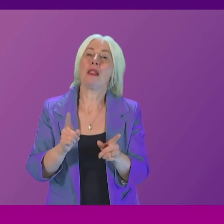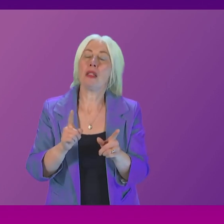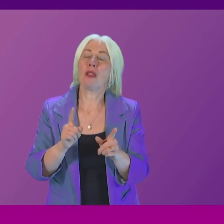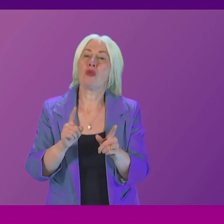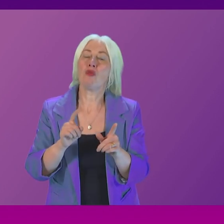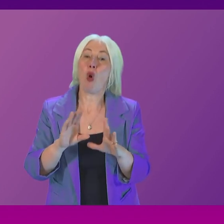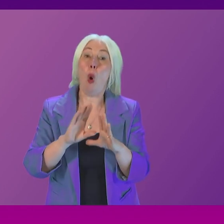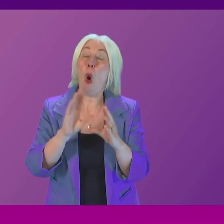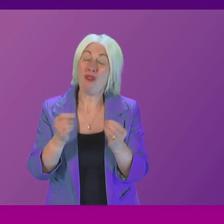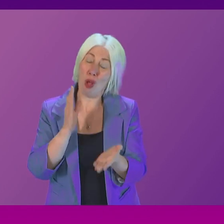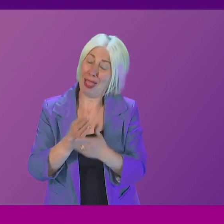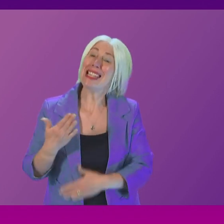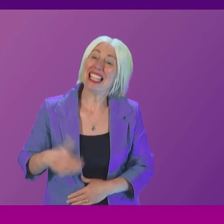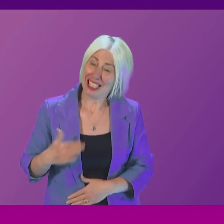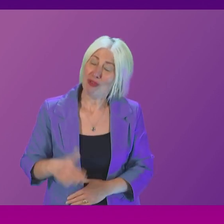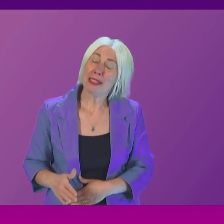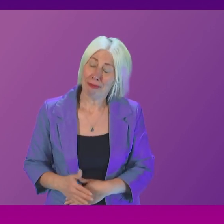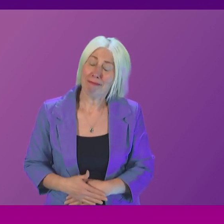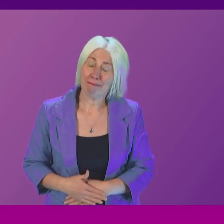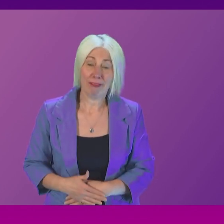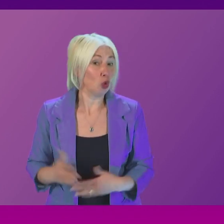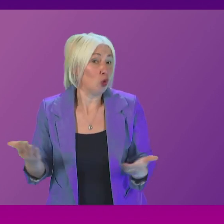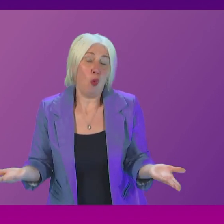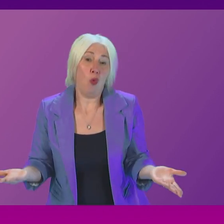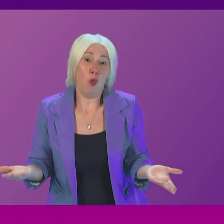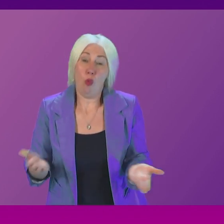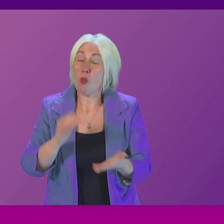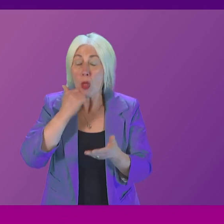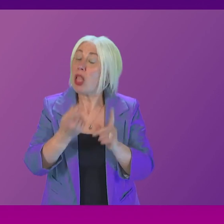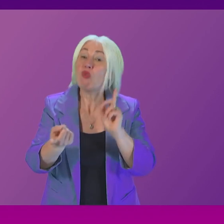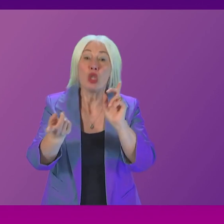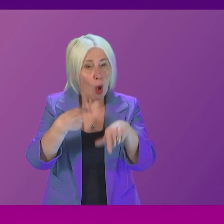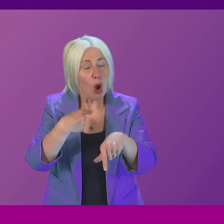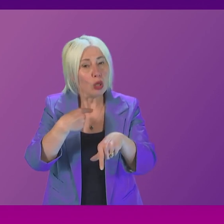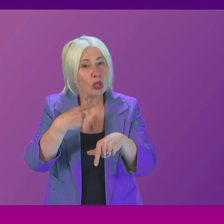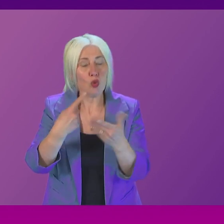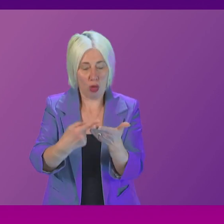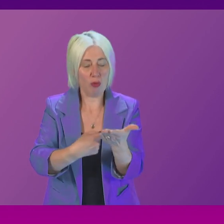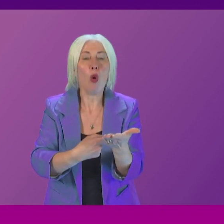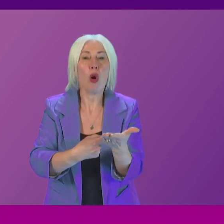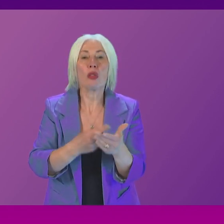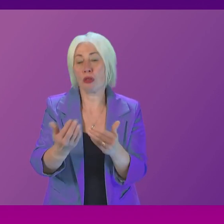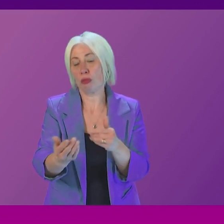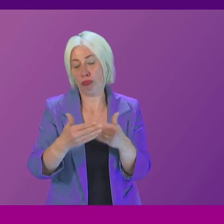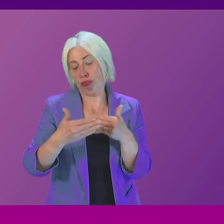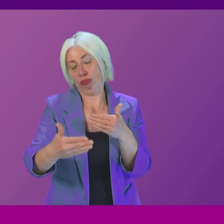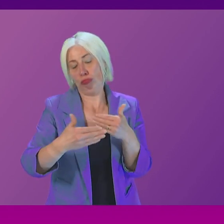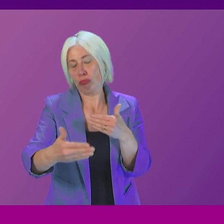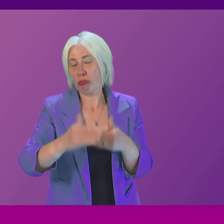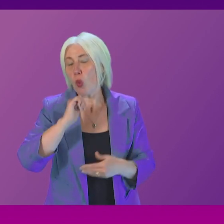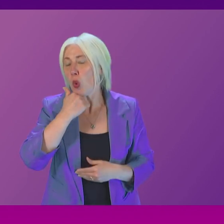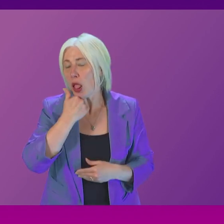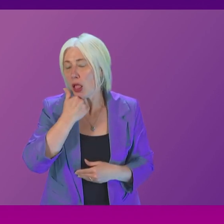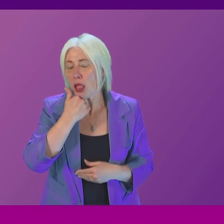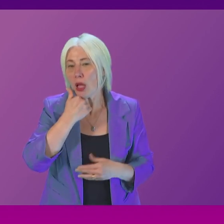be necessary. So we will absolutely respond to that report in due course, and we